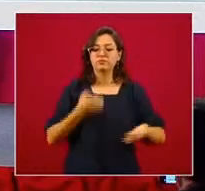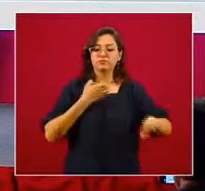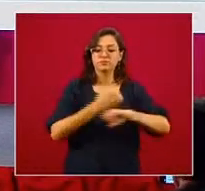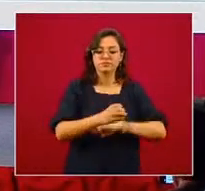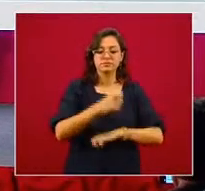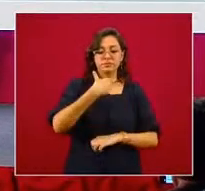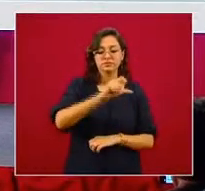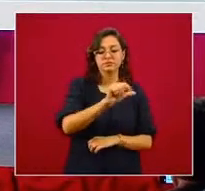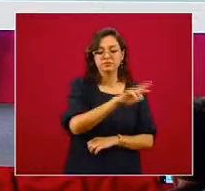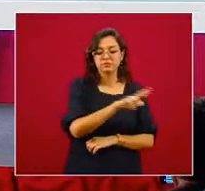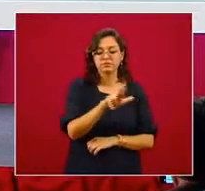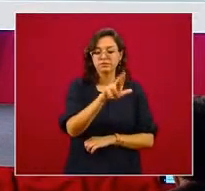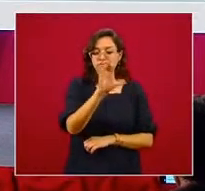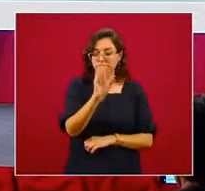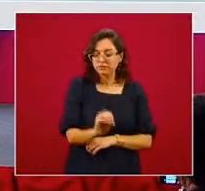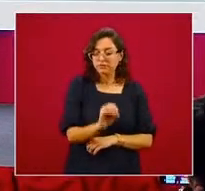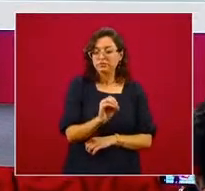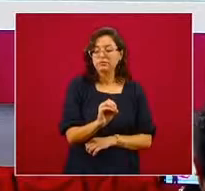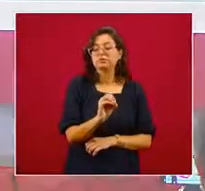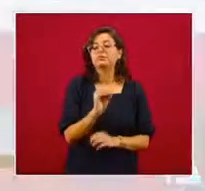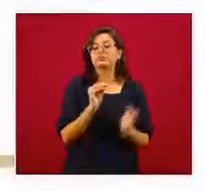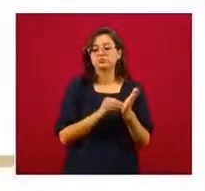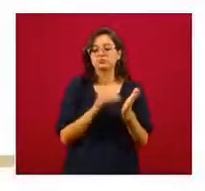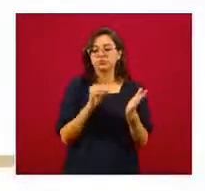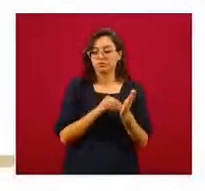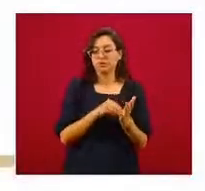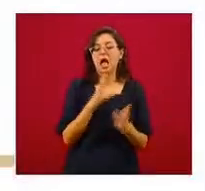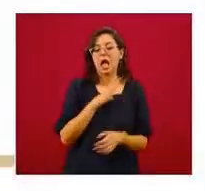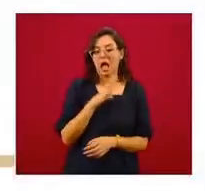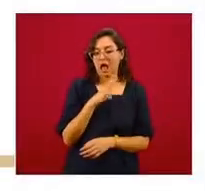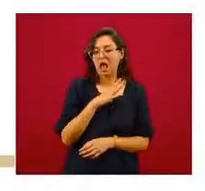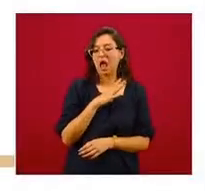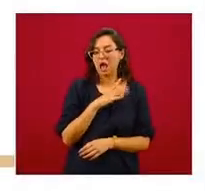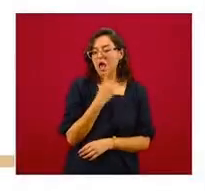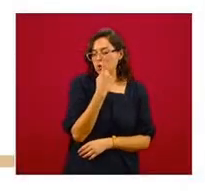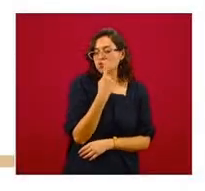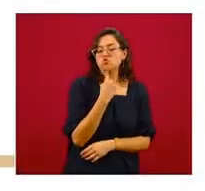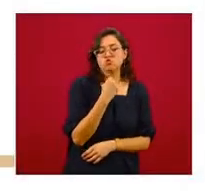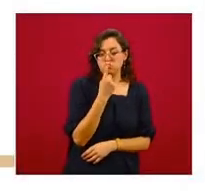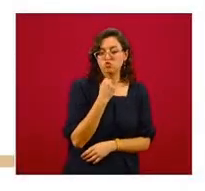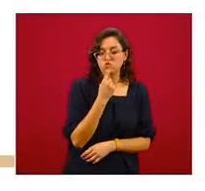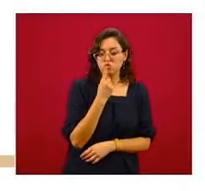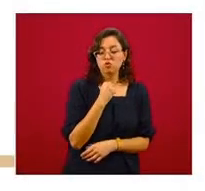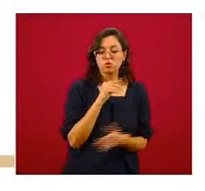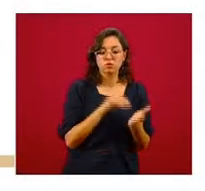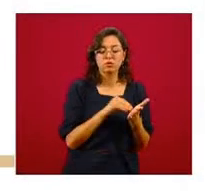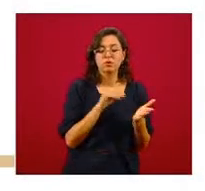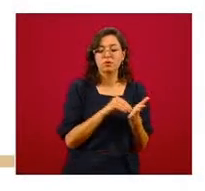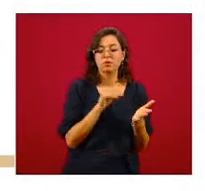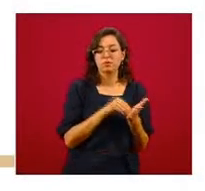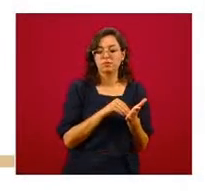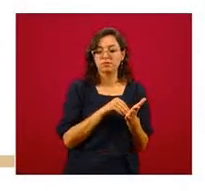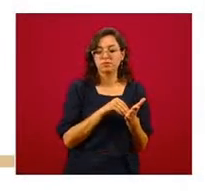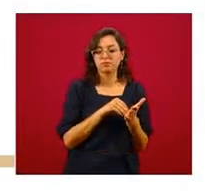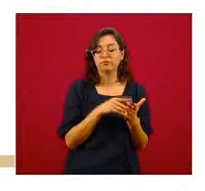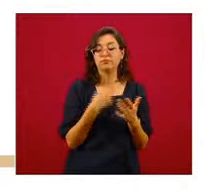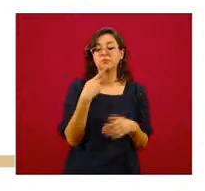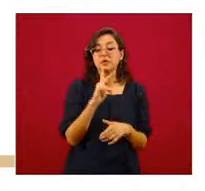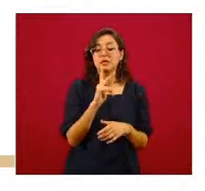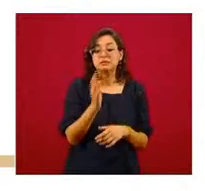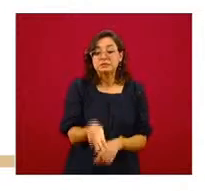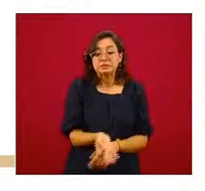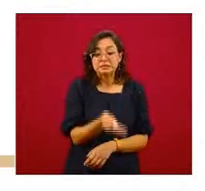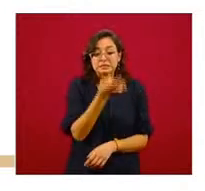This is the state of Quintana Roo, for instance. Since one of its indicators is still